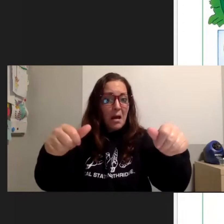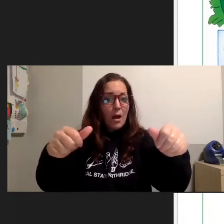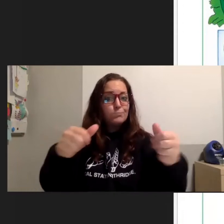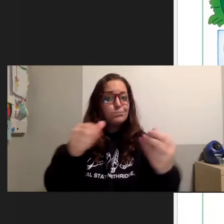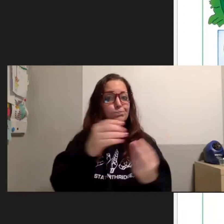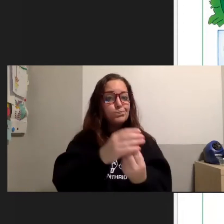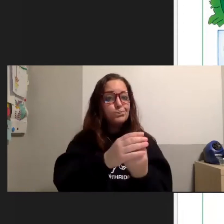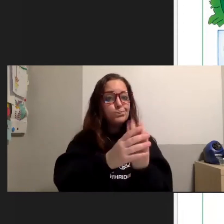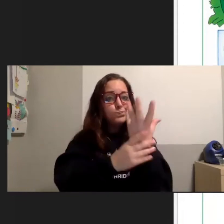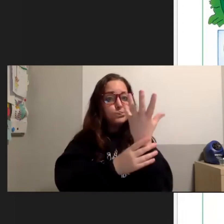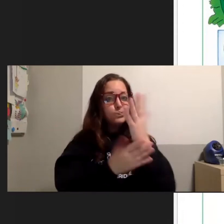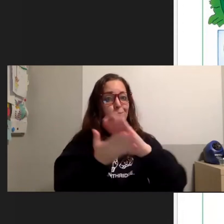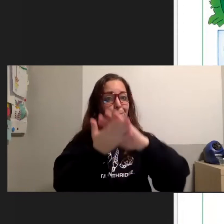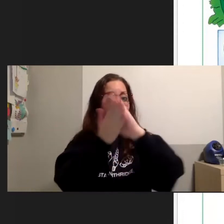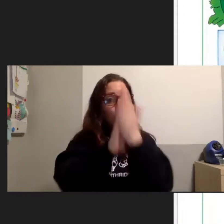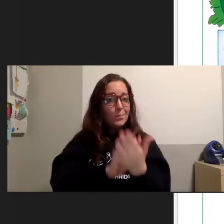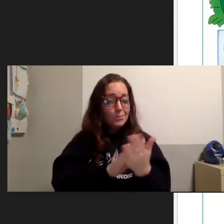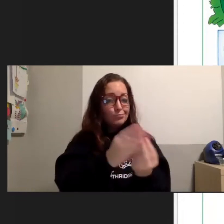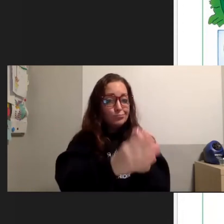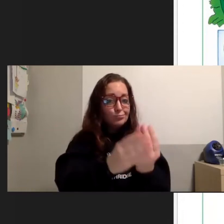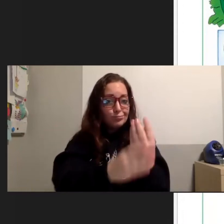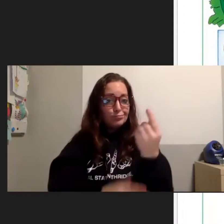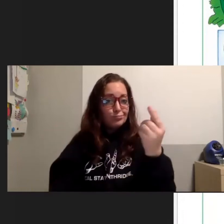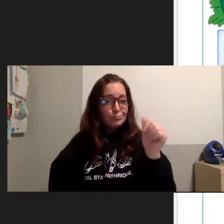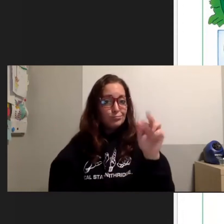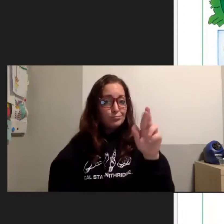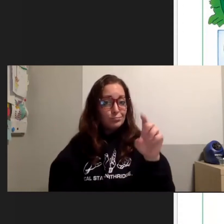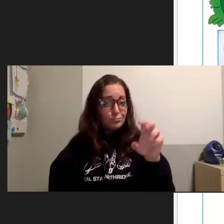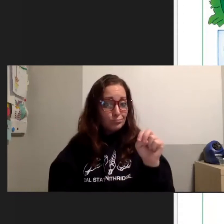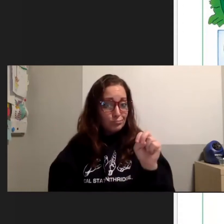Seeds are planted to grow in gardens.